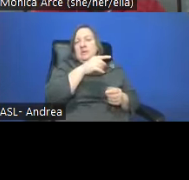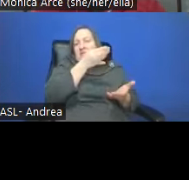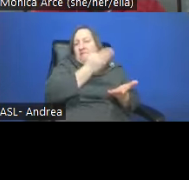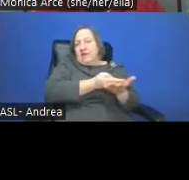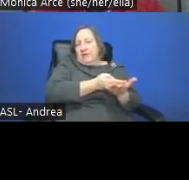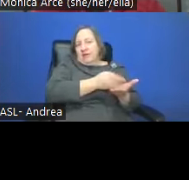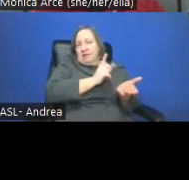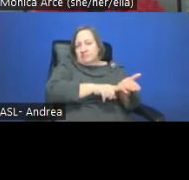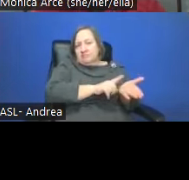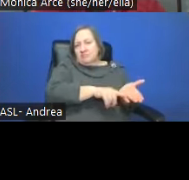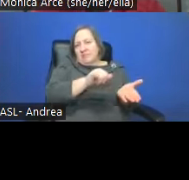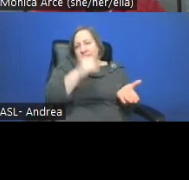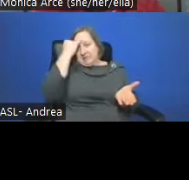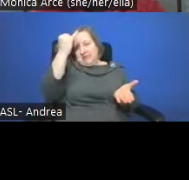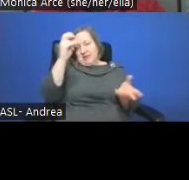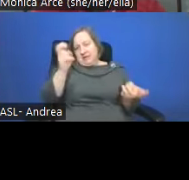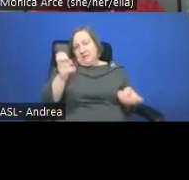verification. That was the idea.